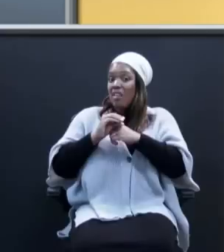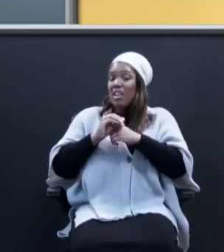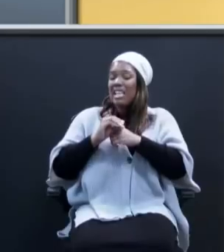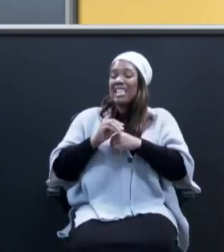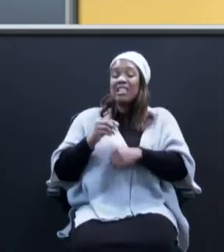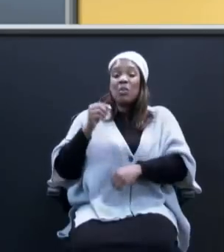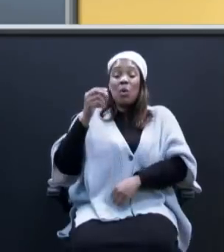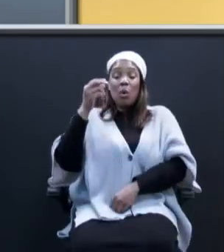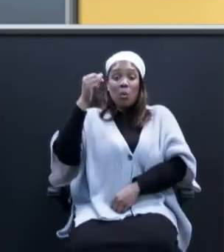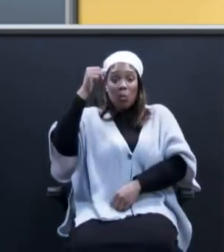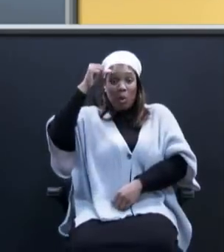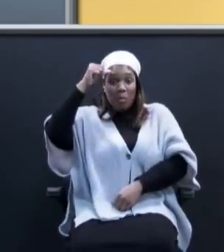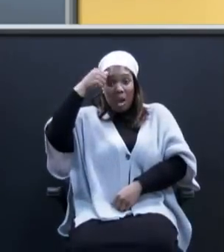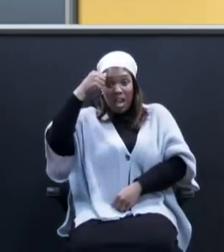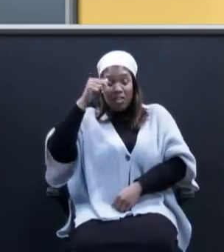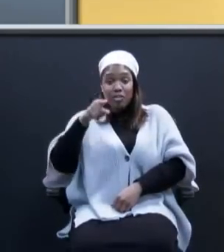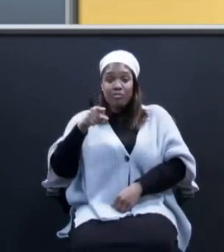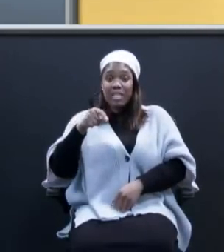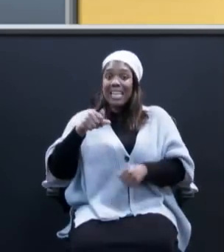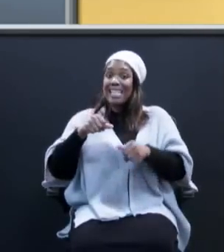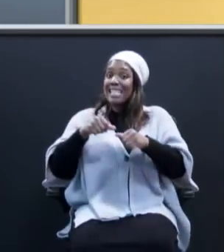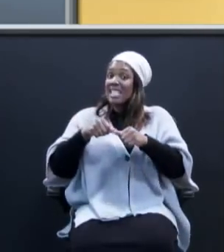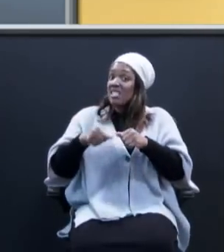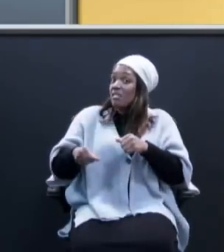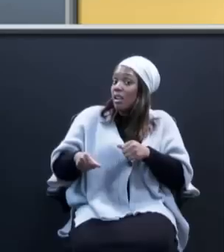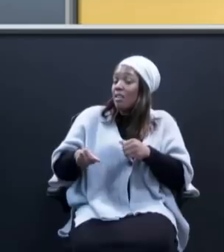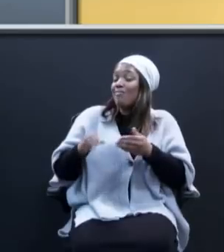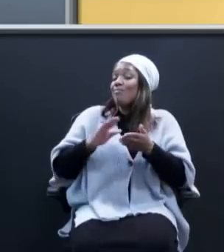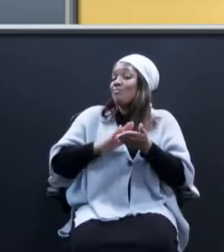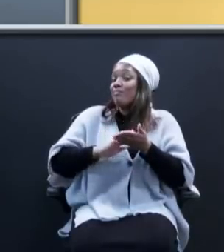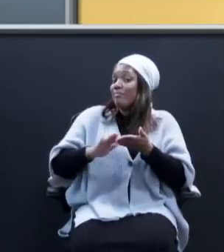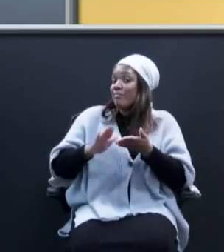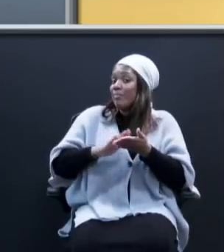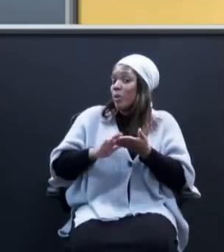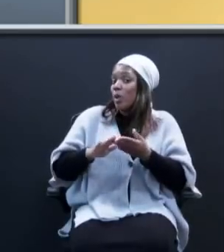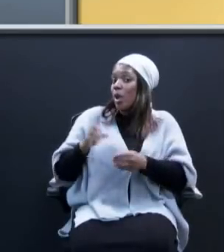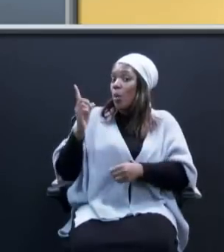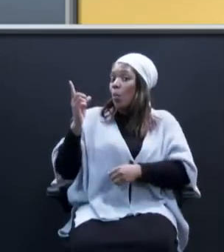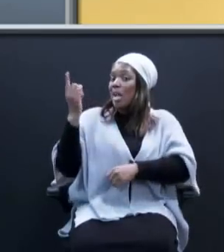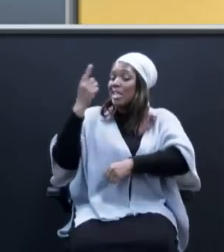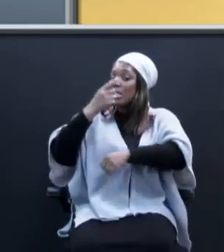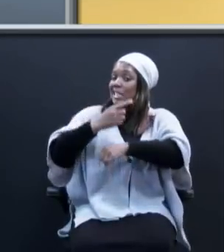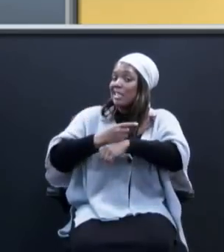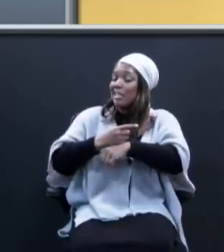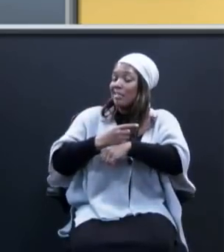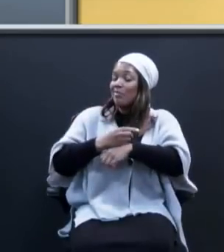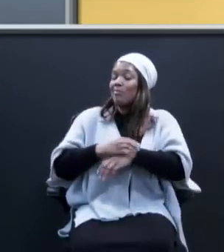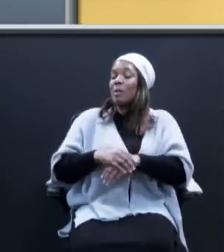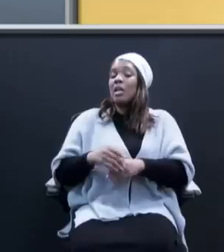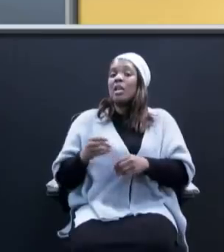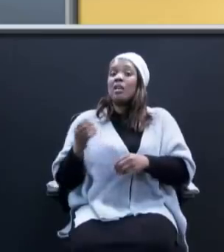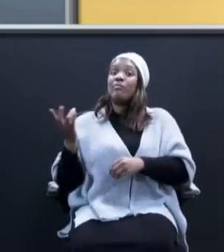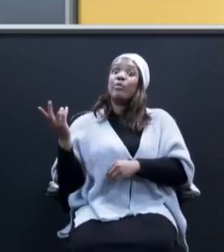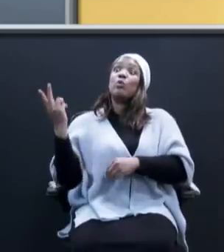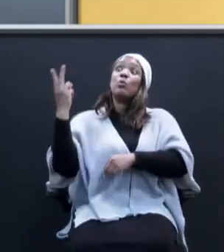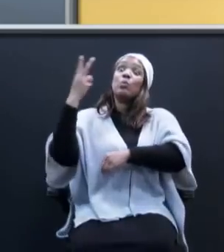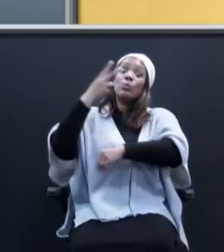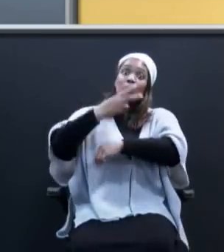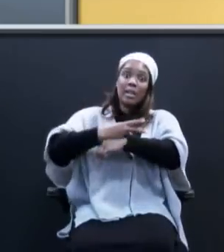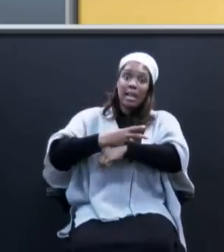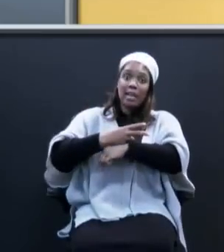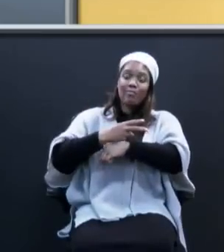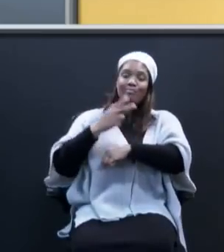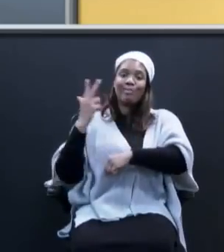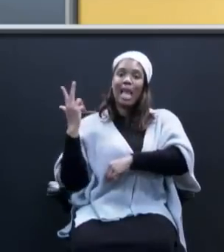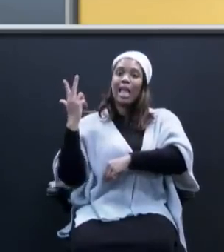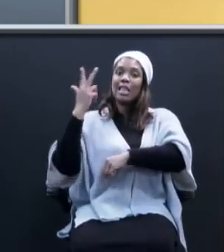is reminding you, you got to stay clean. 1 day at a time, you got to stay clean. I don't know what I'm